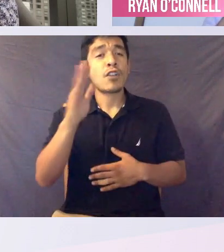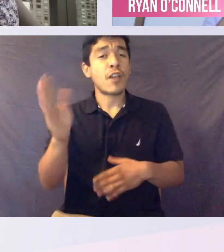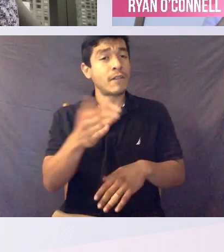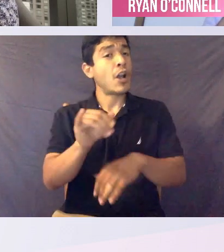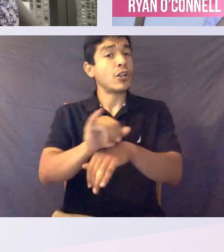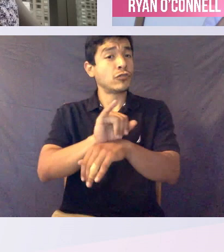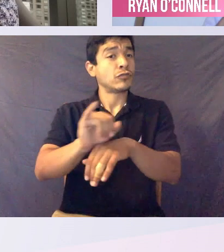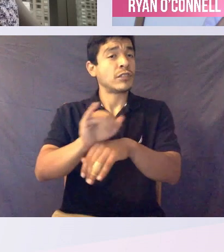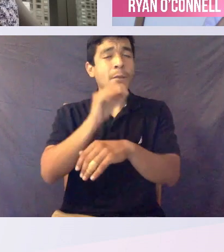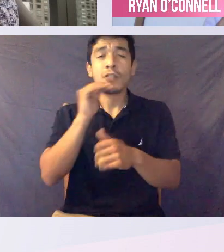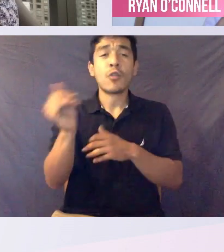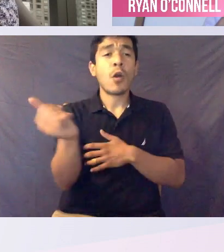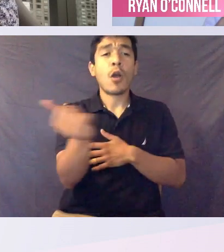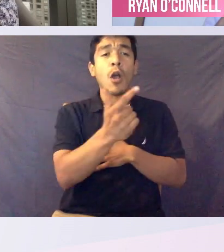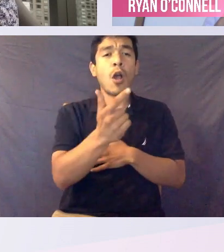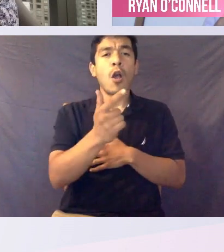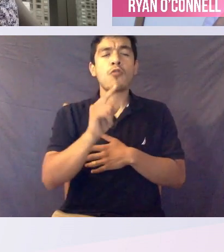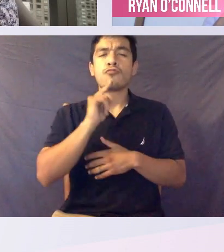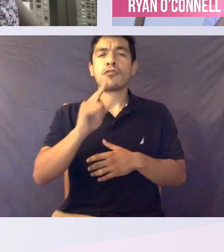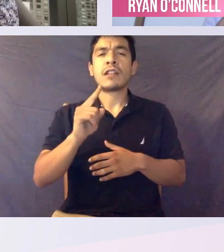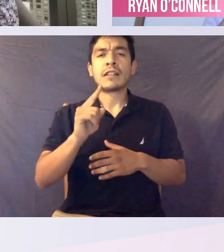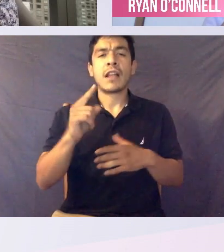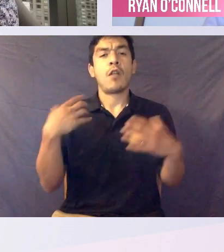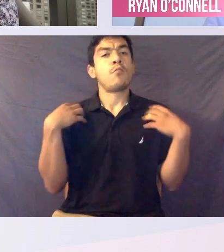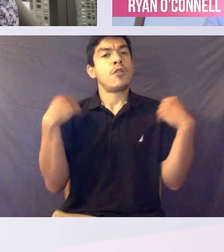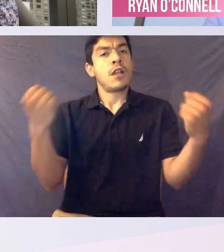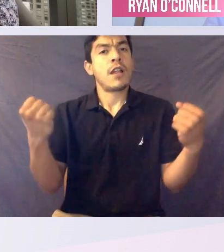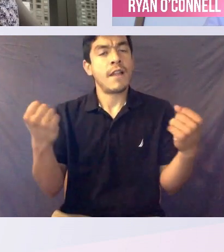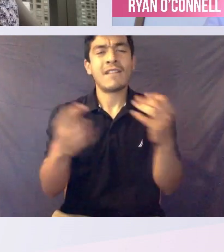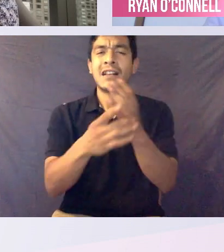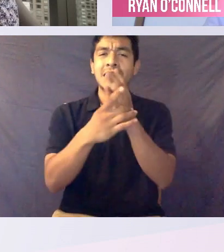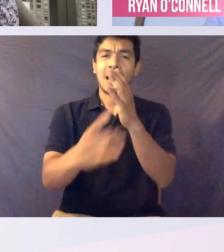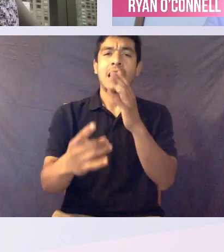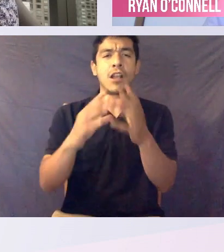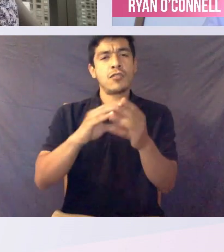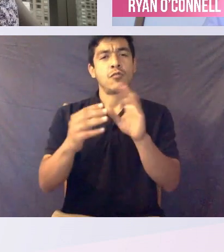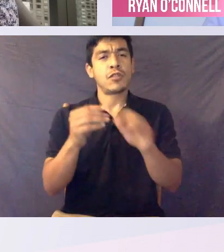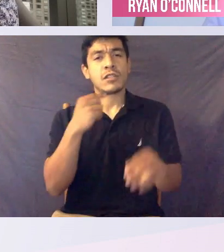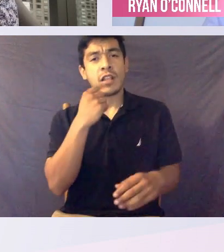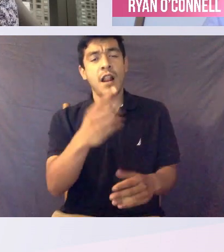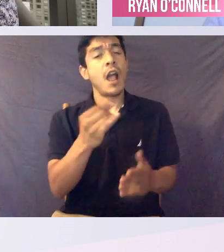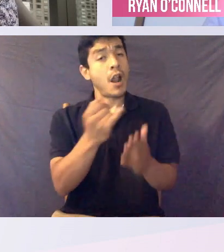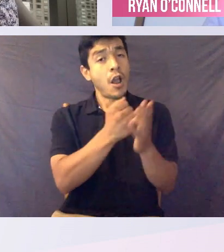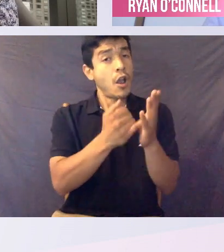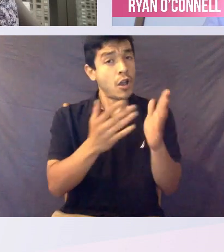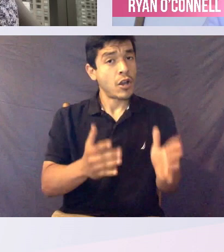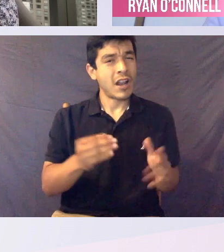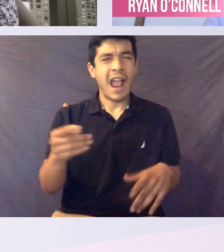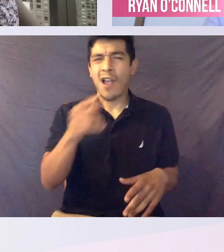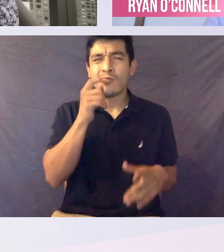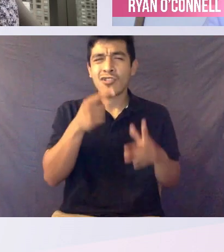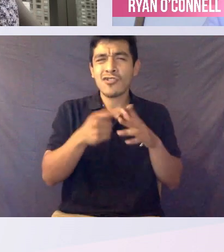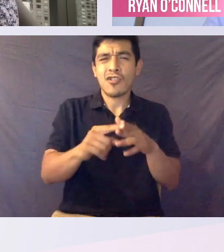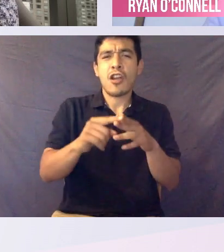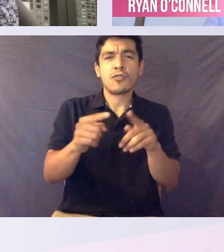all bold, talented storytellers and artists. And we're just starting to get to know you, but I